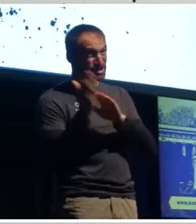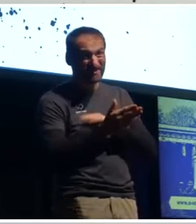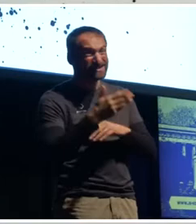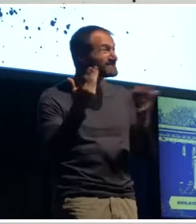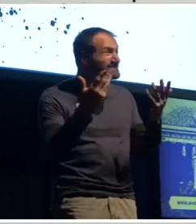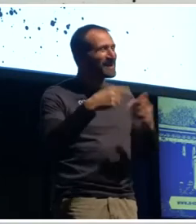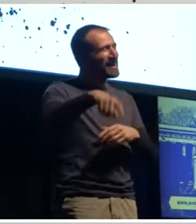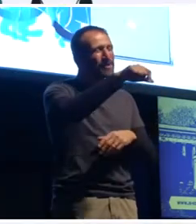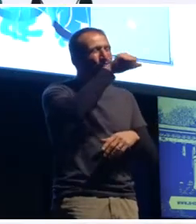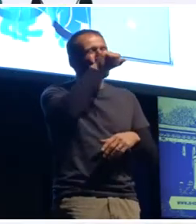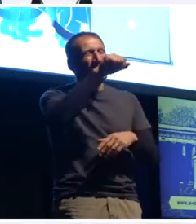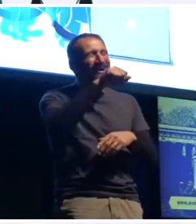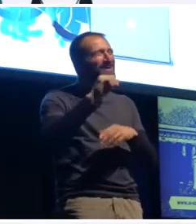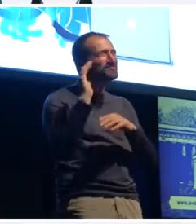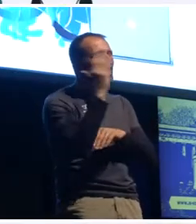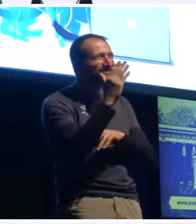We love you too.